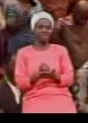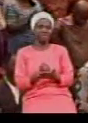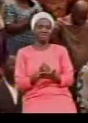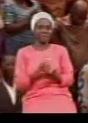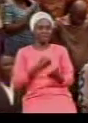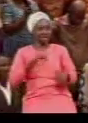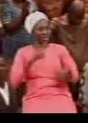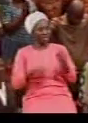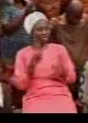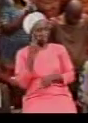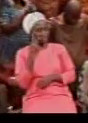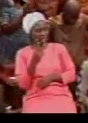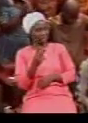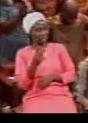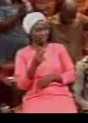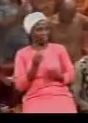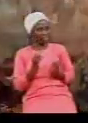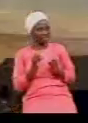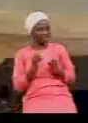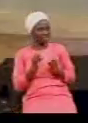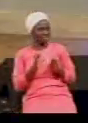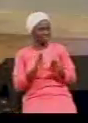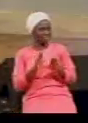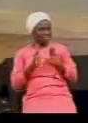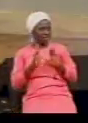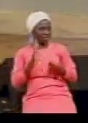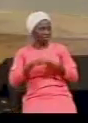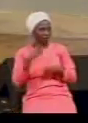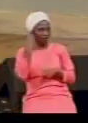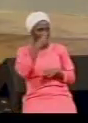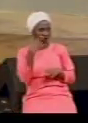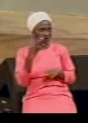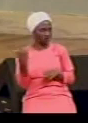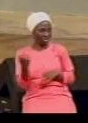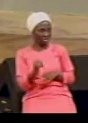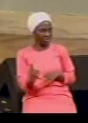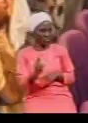I cannot see fear on the face of anyone.